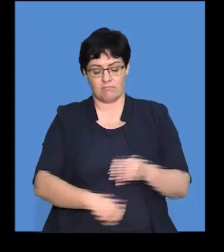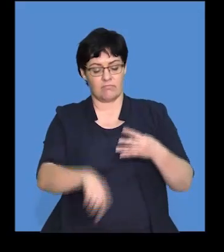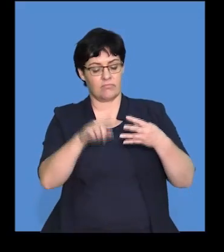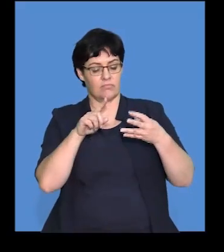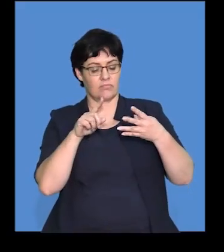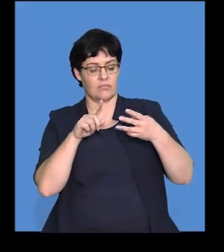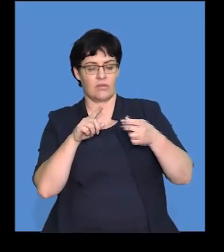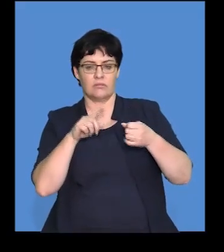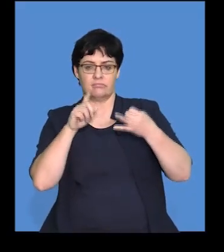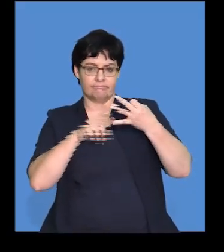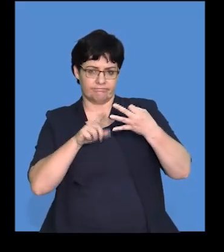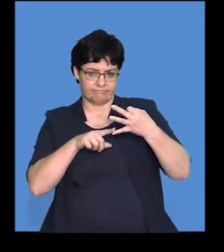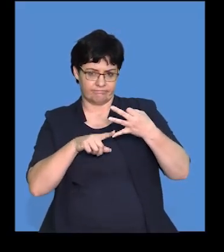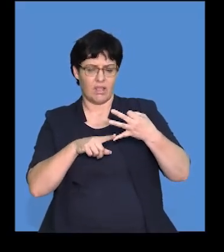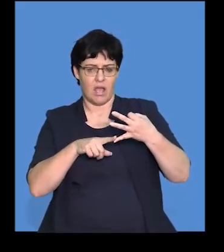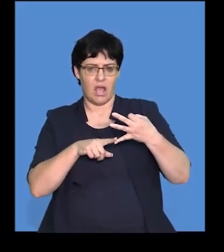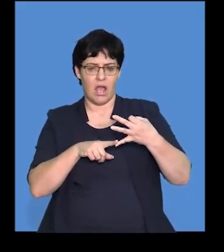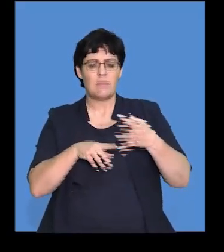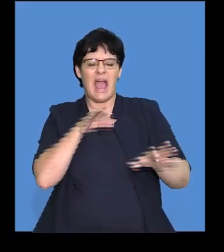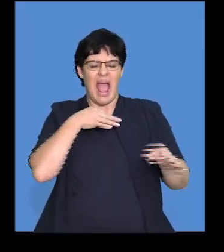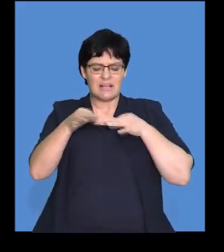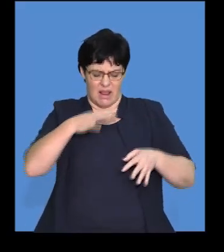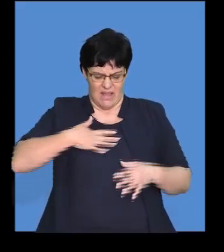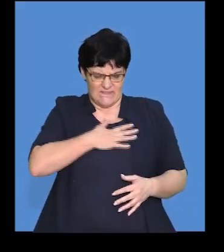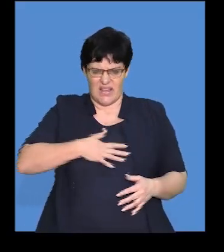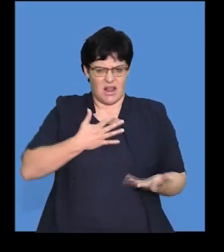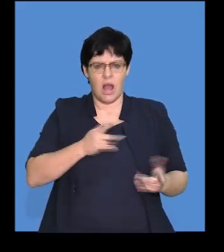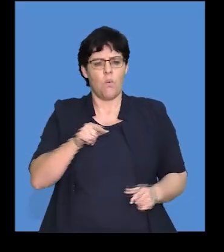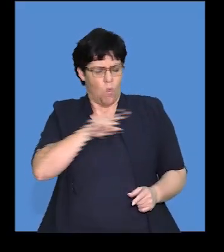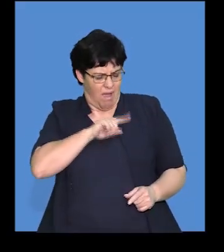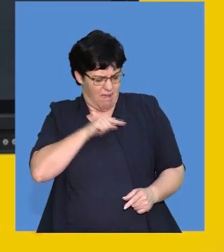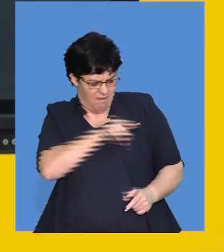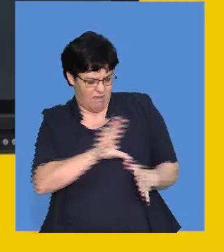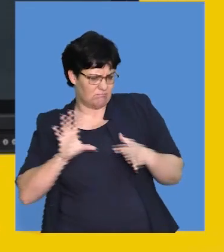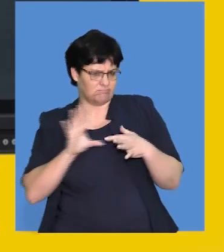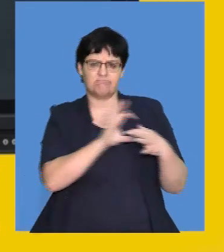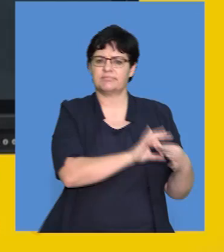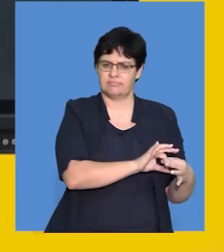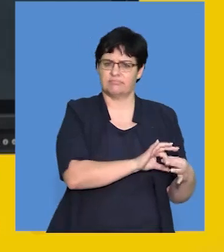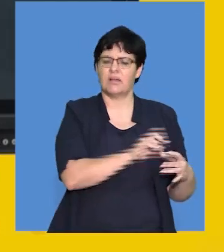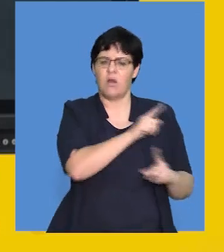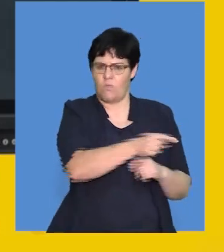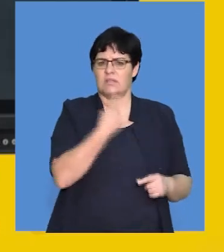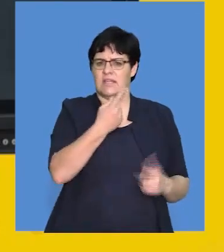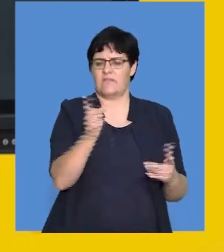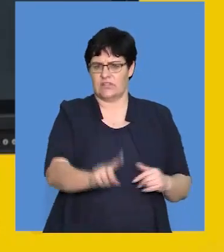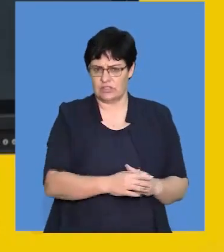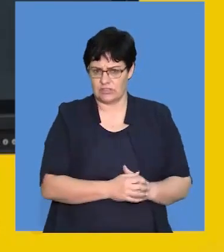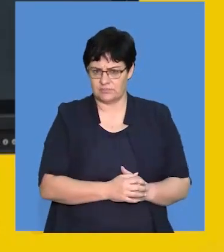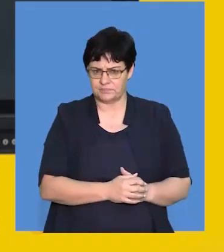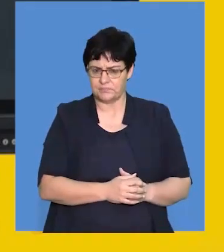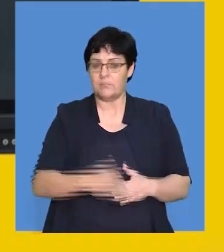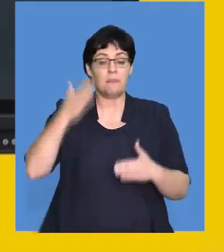And then explain why you feel that this example is appropriate for you, the point you've made.